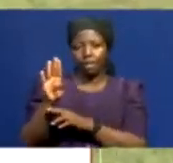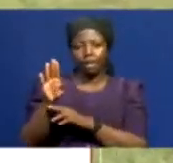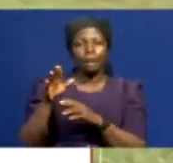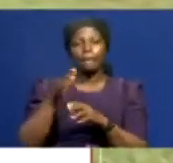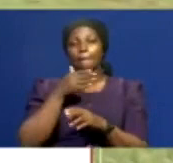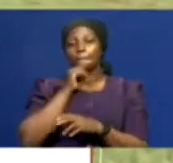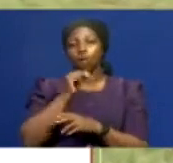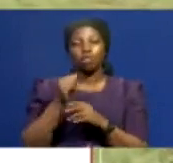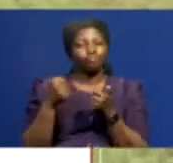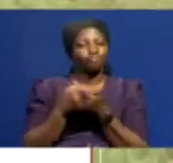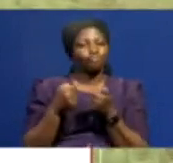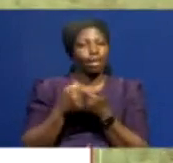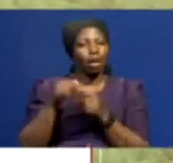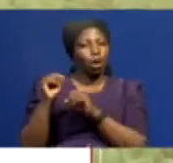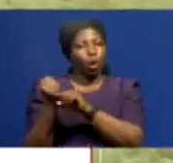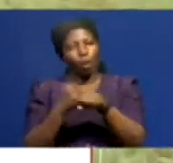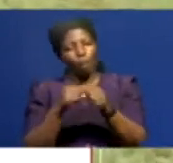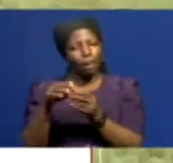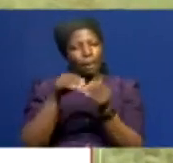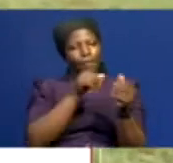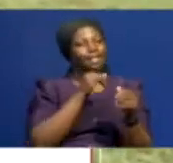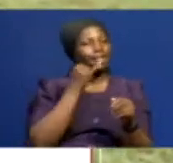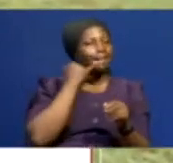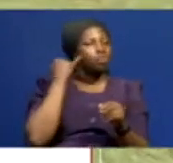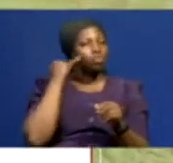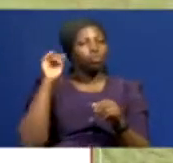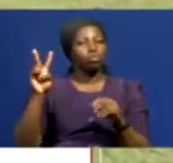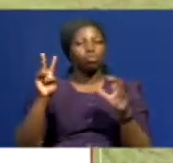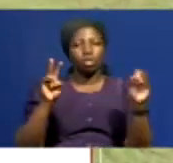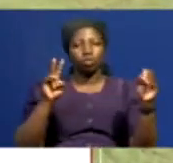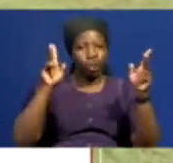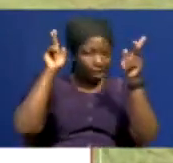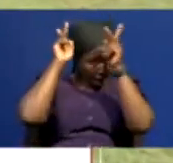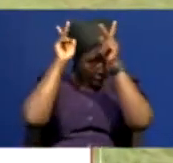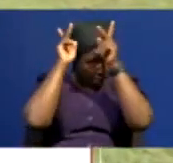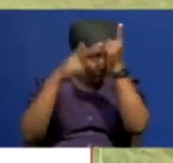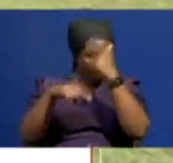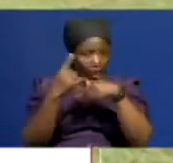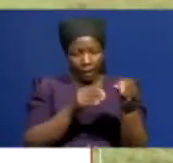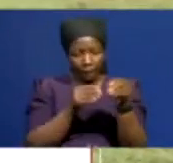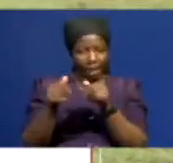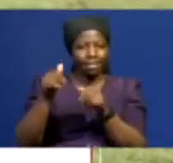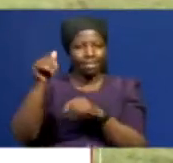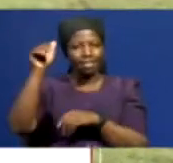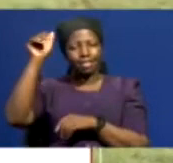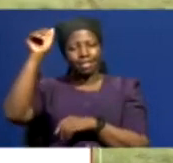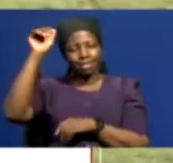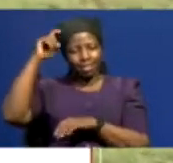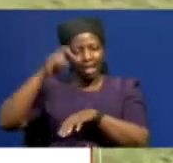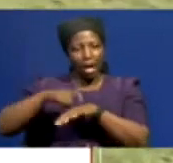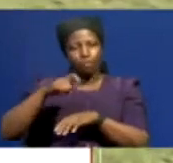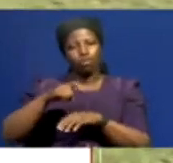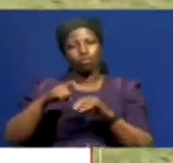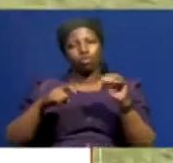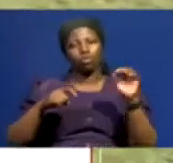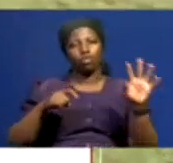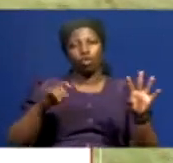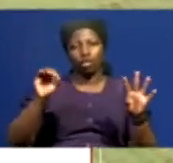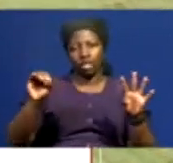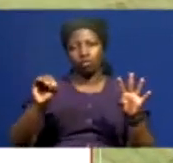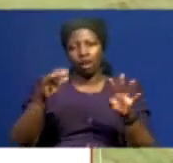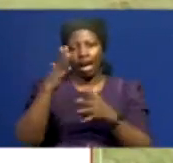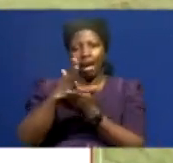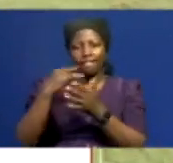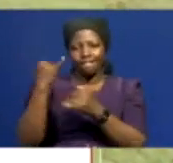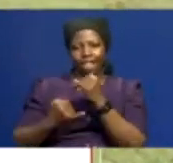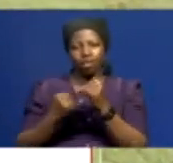B County beat Nakuru 2-0. Kakamega carried the day by beating Ebu County 4-0. The semi-final are set for November